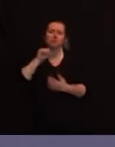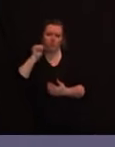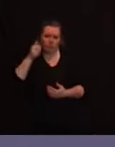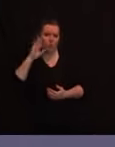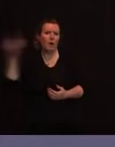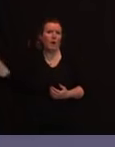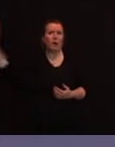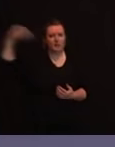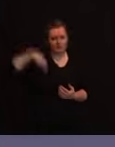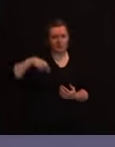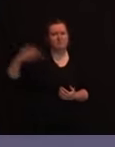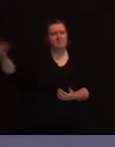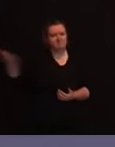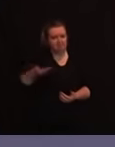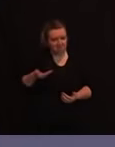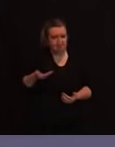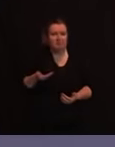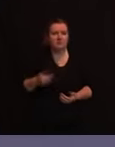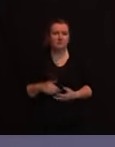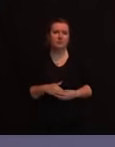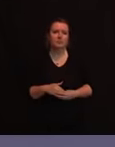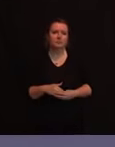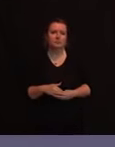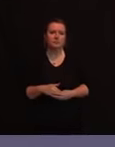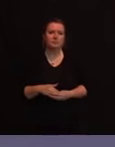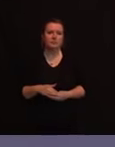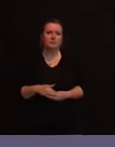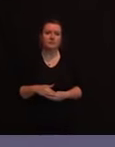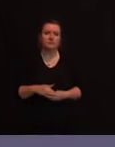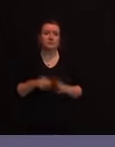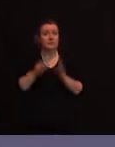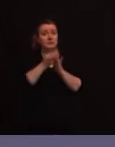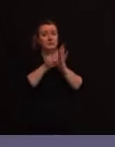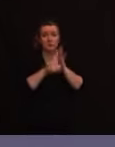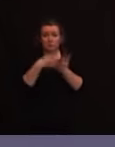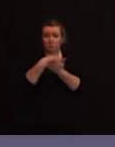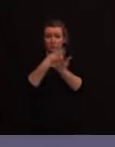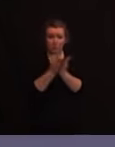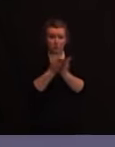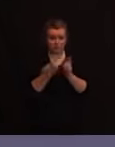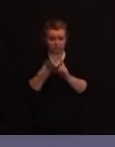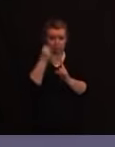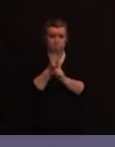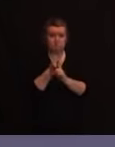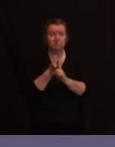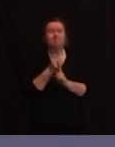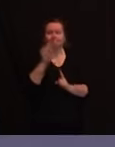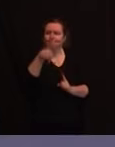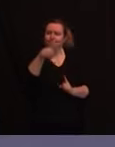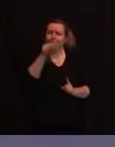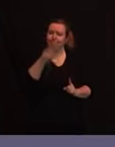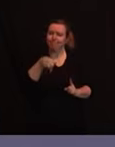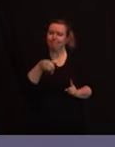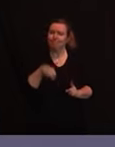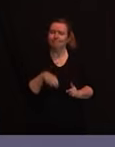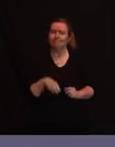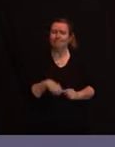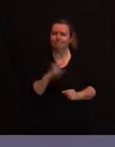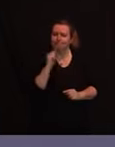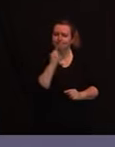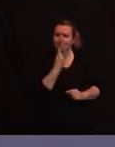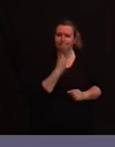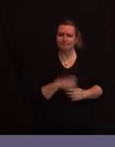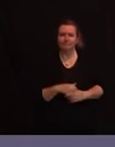should have said that earlier. The impact on the state budget is significant. There's no other way to put it.